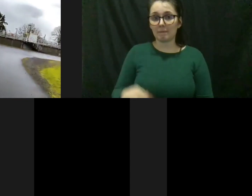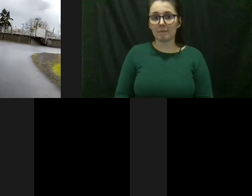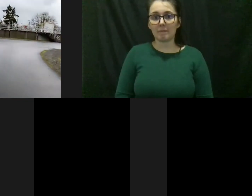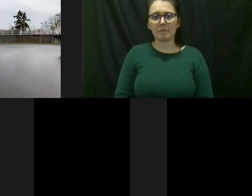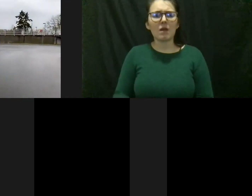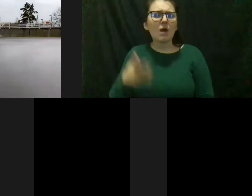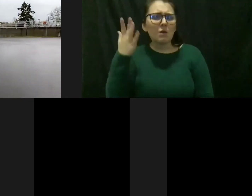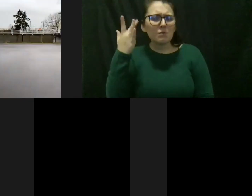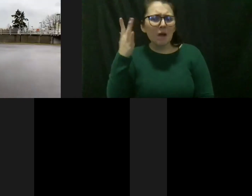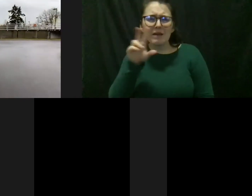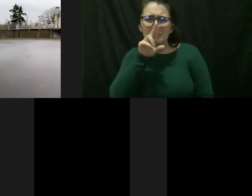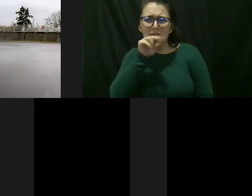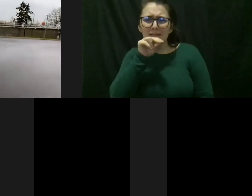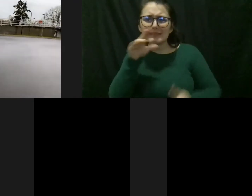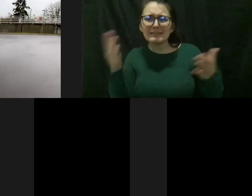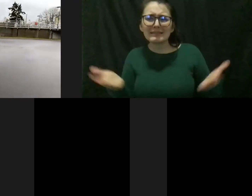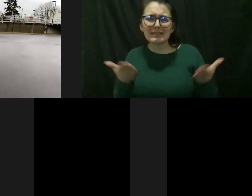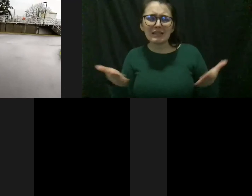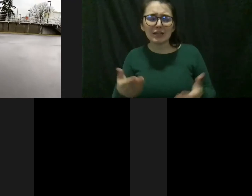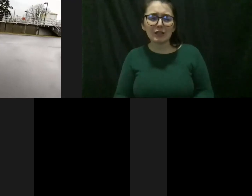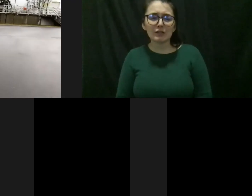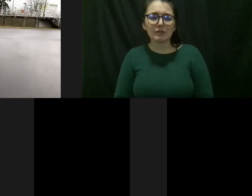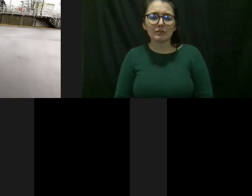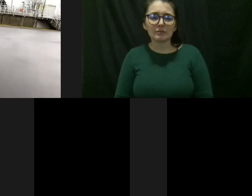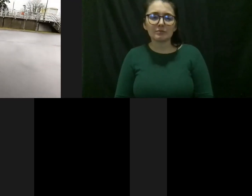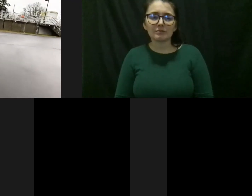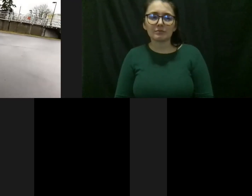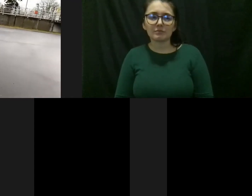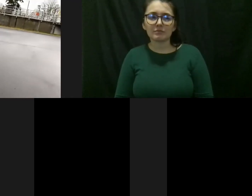into here to be neutralized by sodium bisulfite.